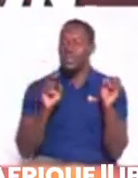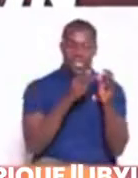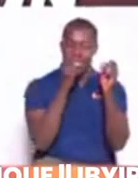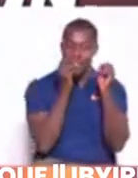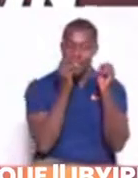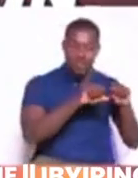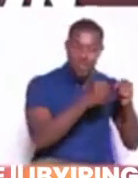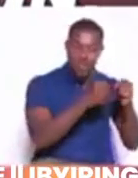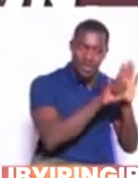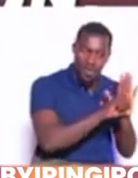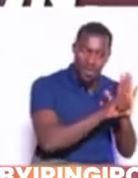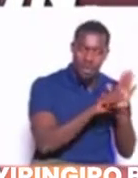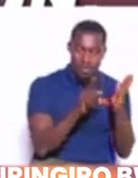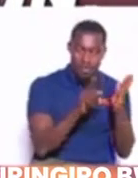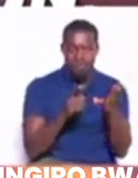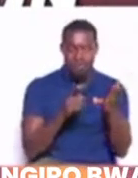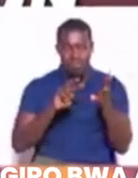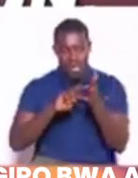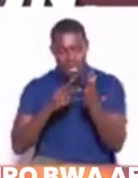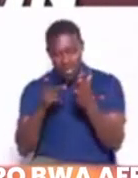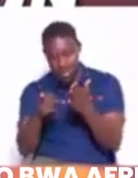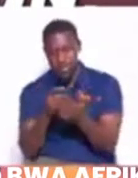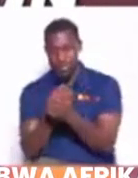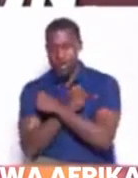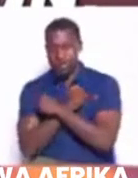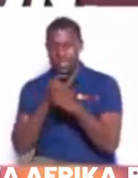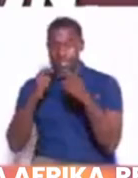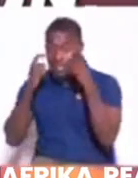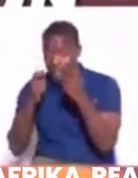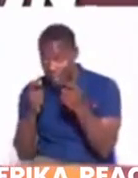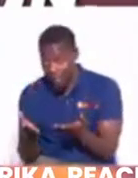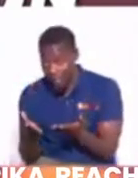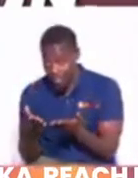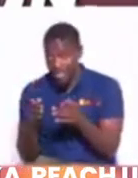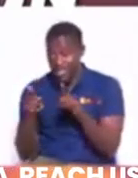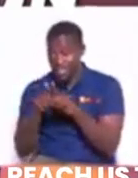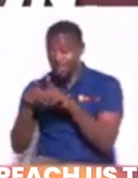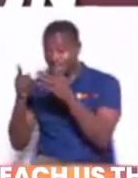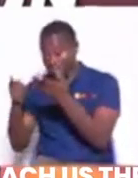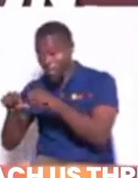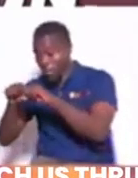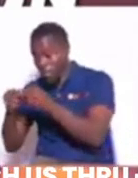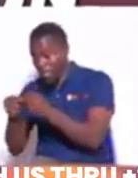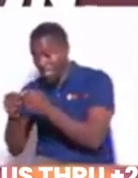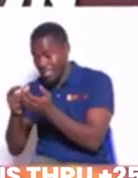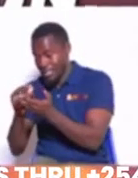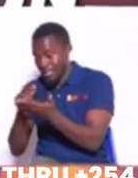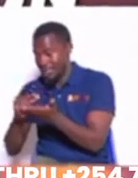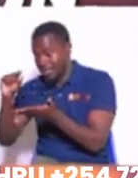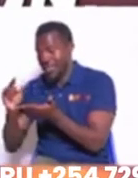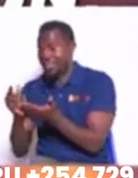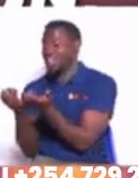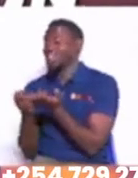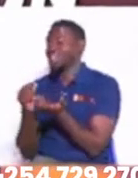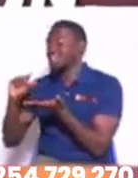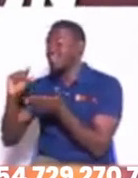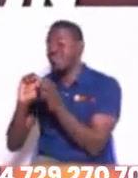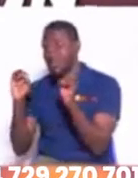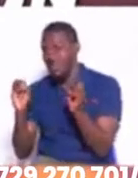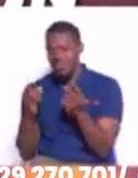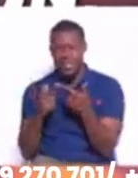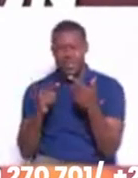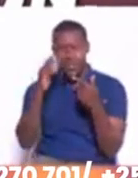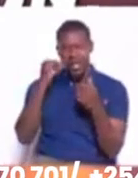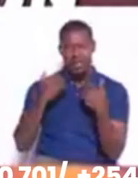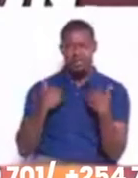away with sin. If you do away with sin, you do away with the need for grace. If you don't need grace, why is there the cross? And